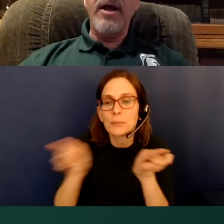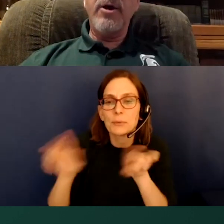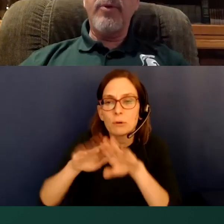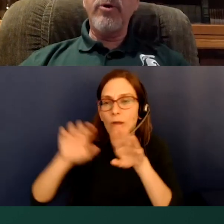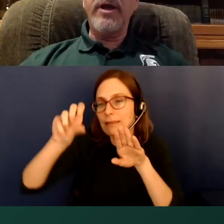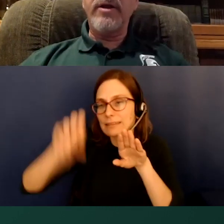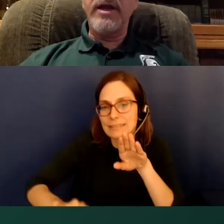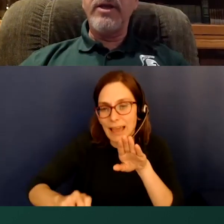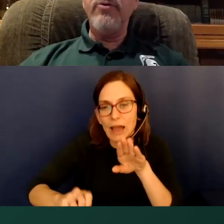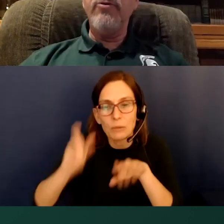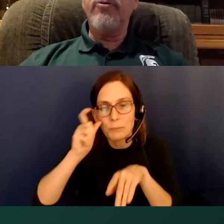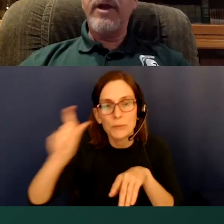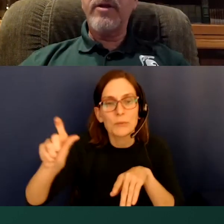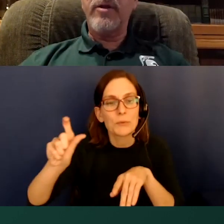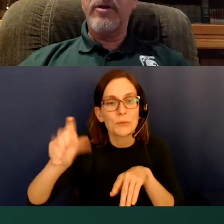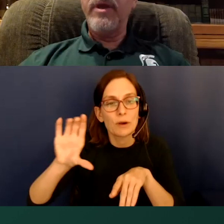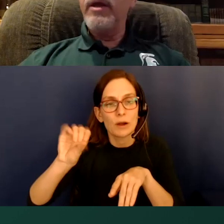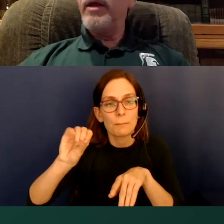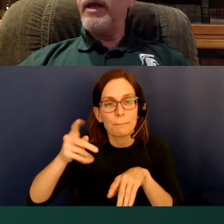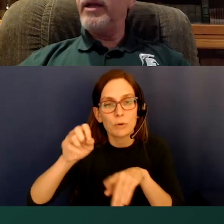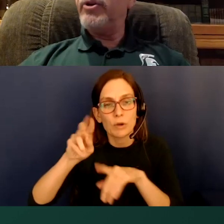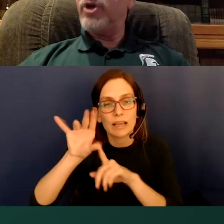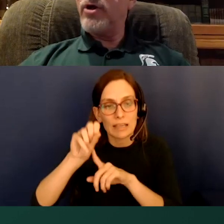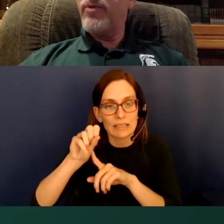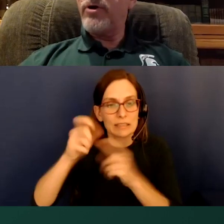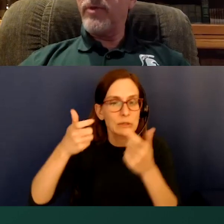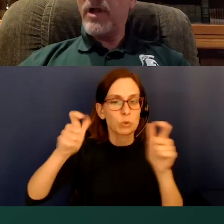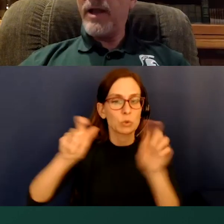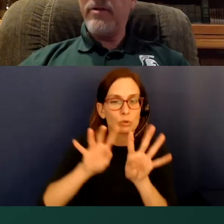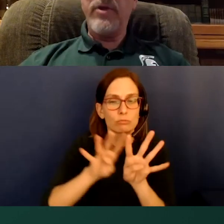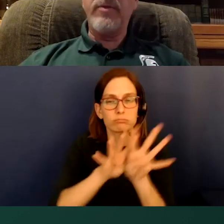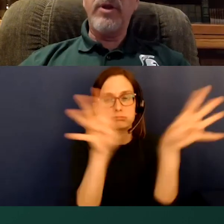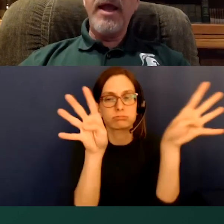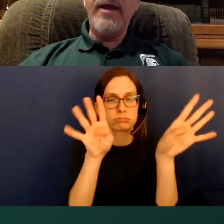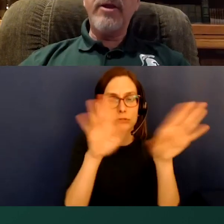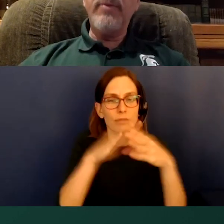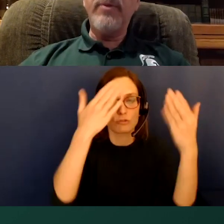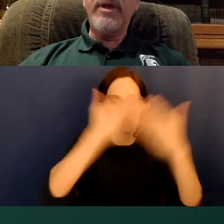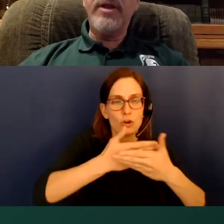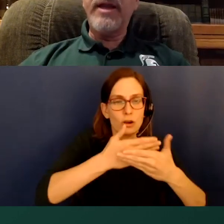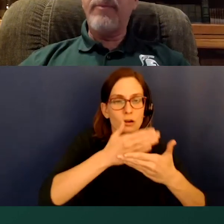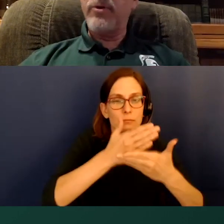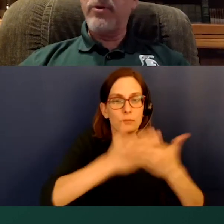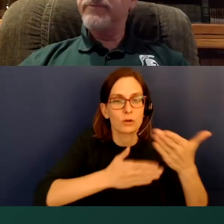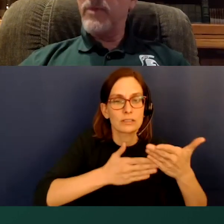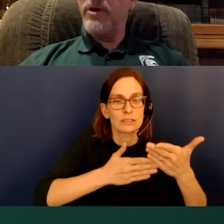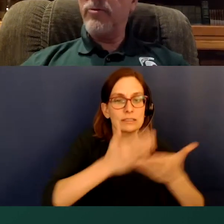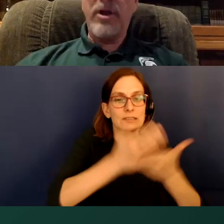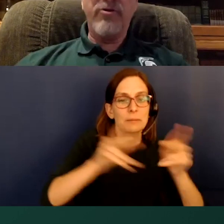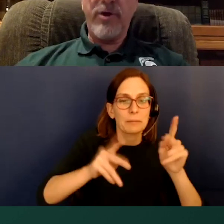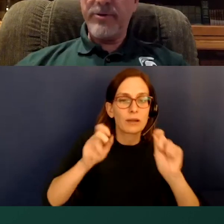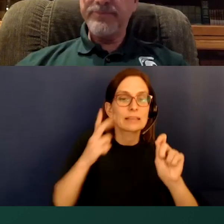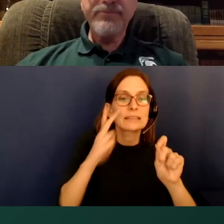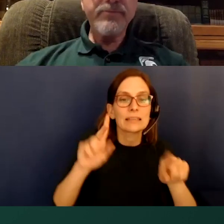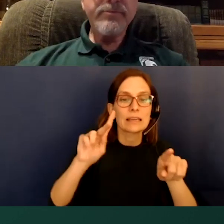sky. Copernicus, a huge ray system in a dark part of the sky, is visible. And some people can see Kepler, another